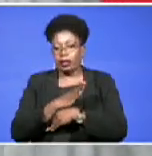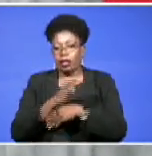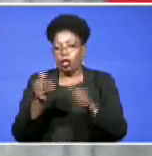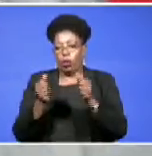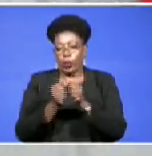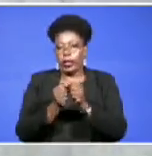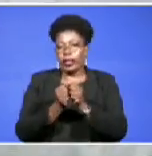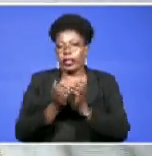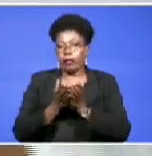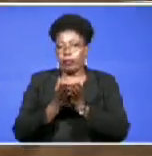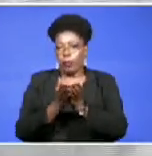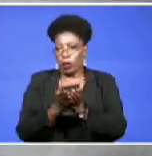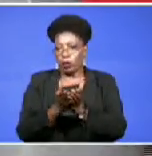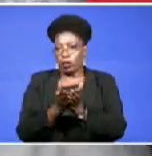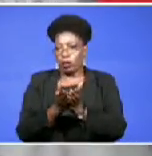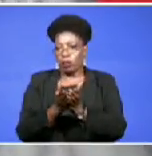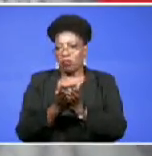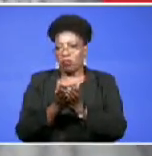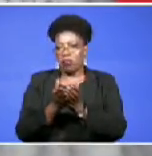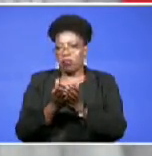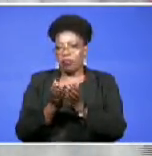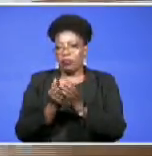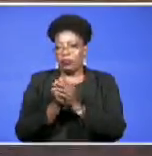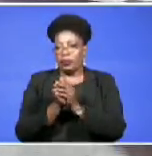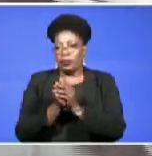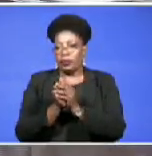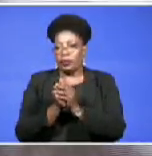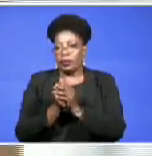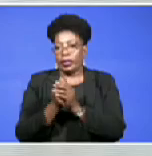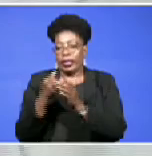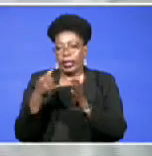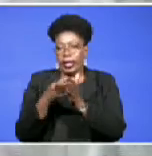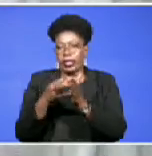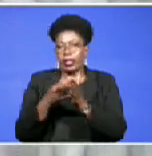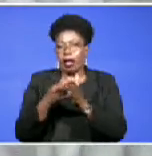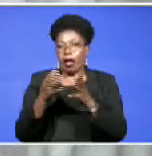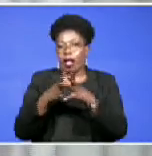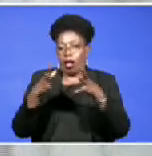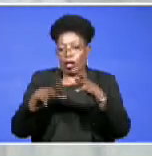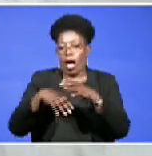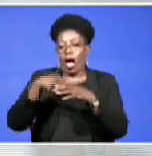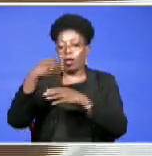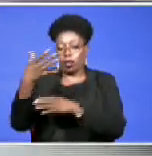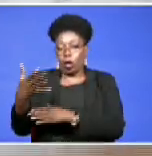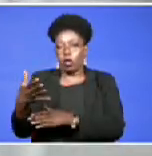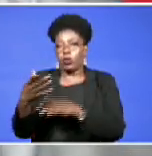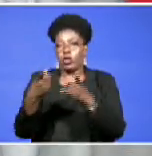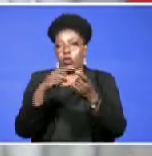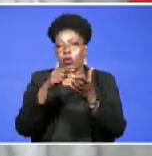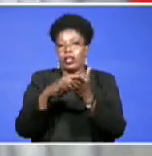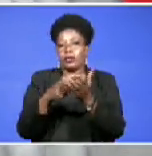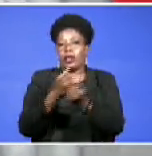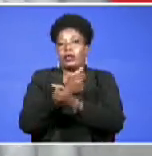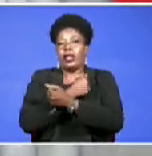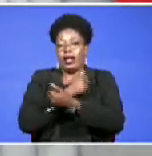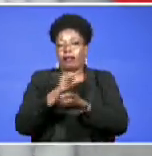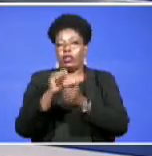boats, there's no income in these boats. There's a lot of outgoes. We only do this for the love of the